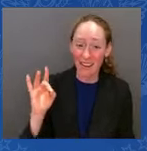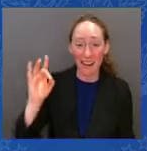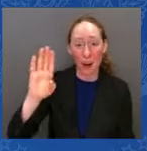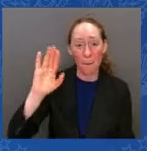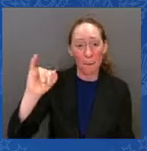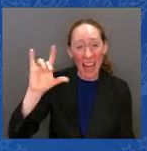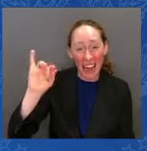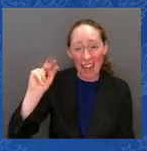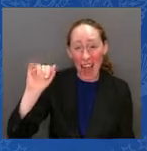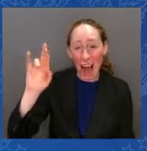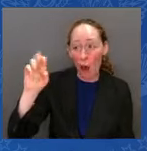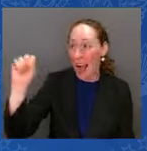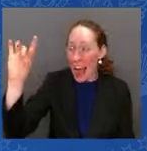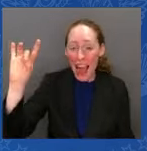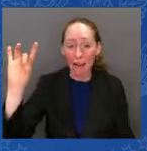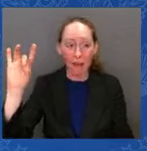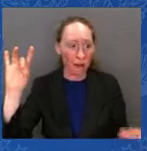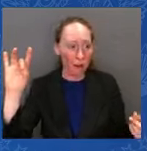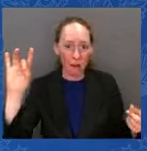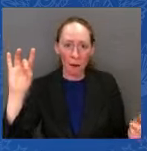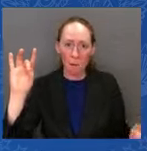firefighter.